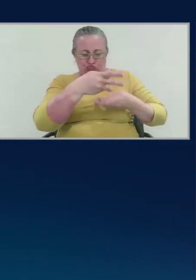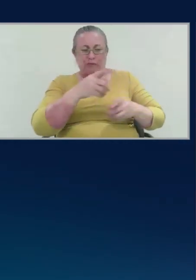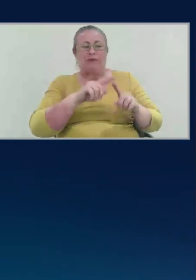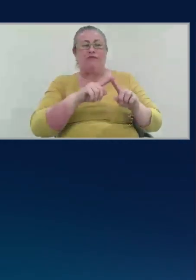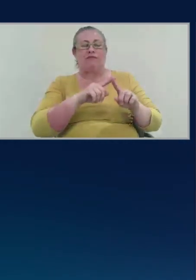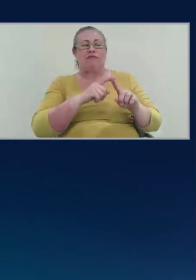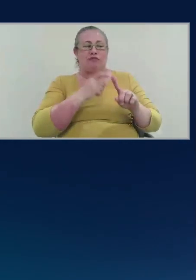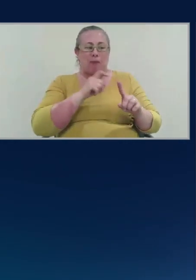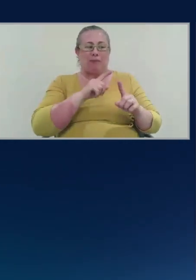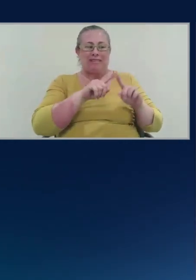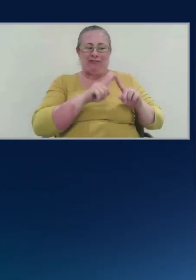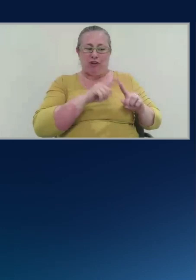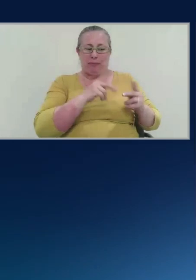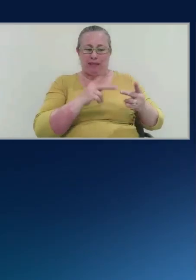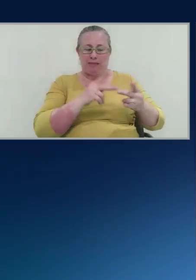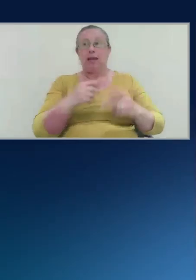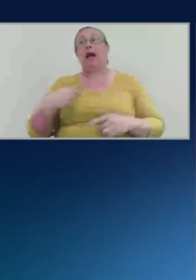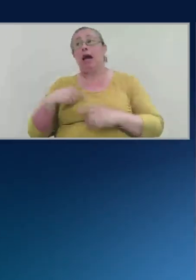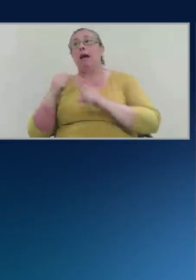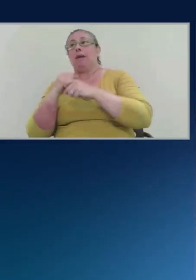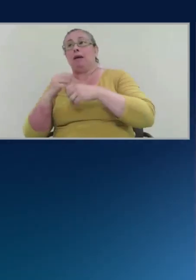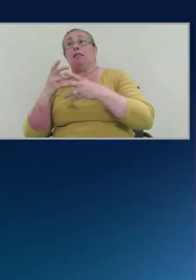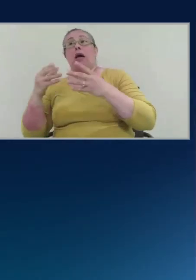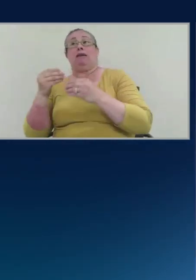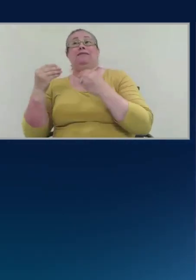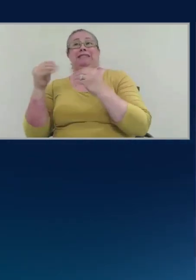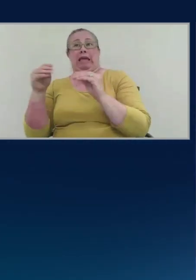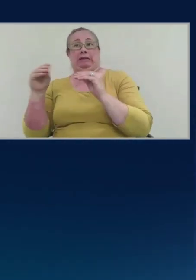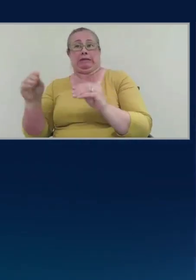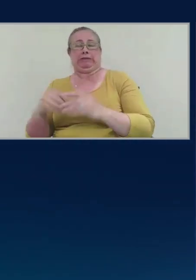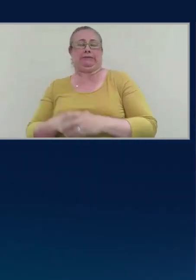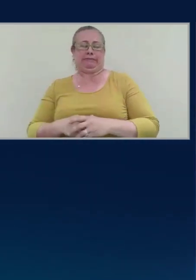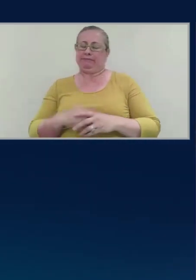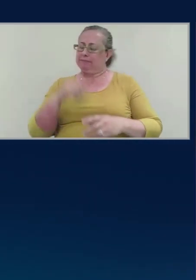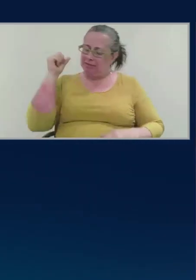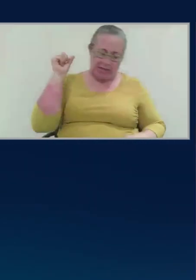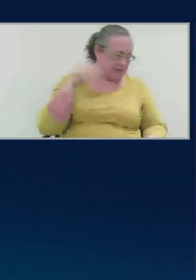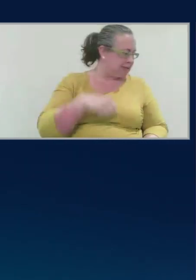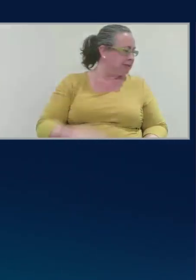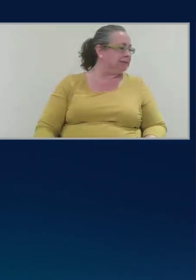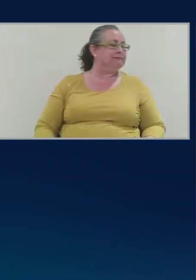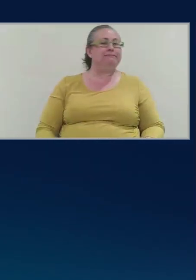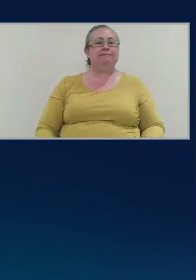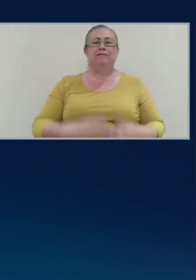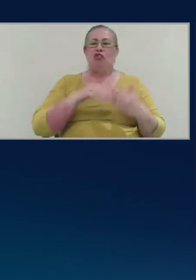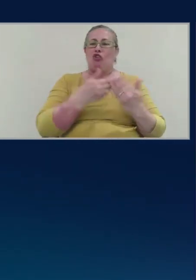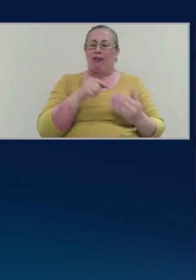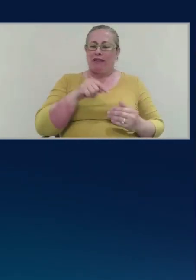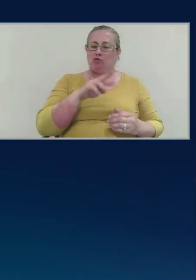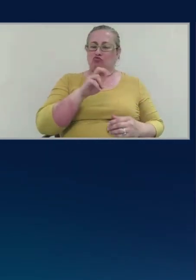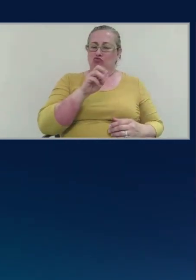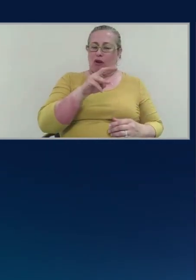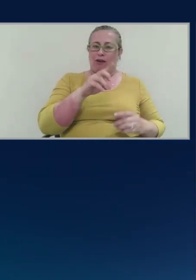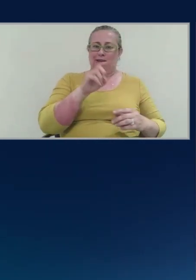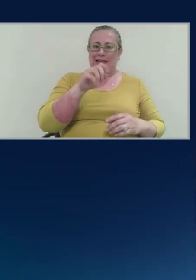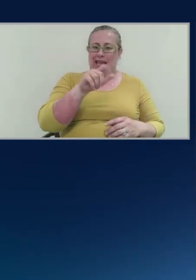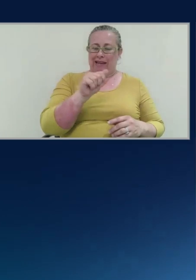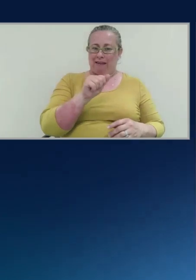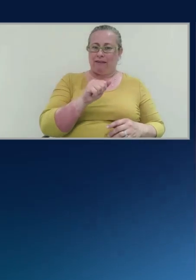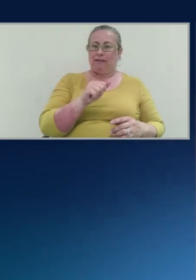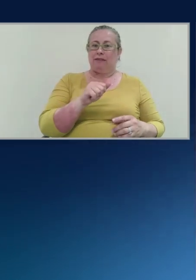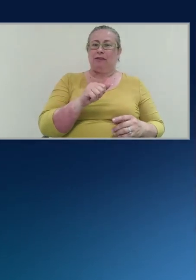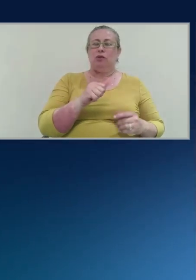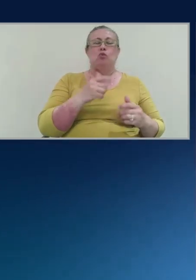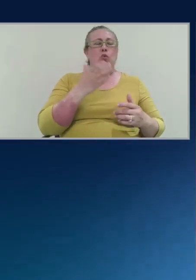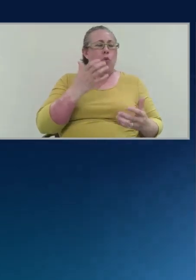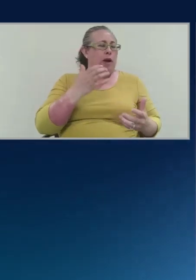outlets. I do. I Yes. make a lot of sales. You You're do? right. Yes. Tons. Absolutely. And all this raw data, now you want to essentially know that, you know, from which city am I